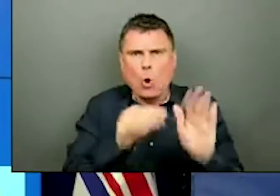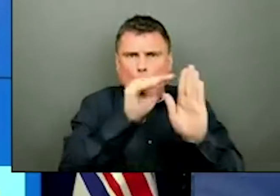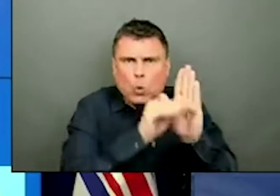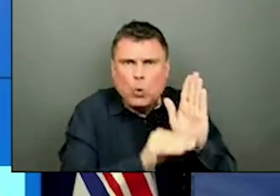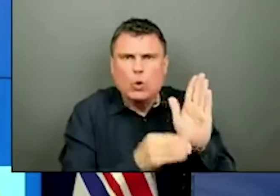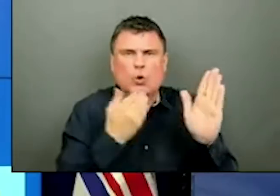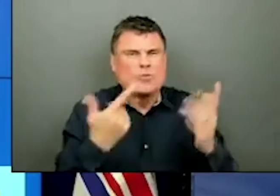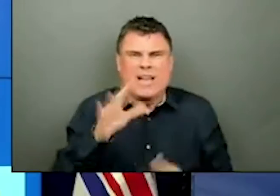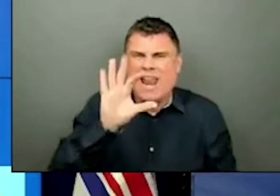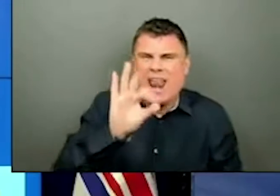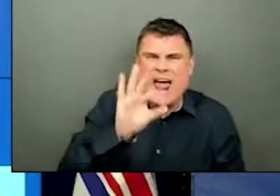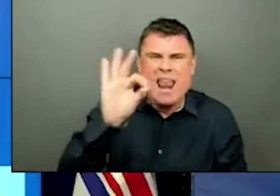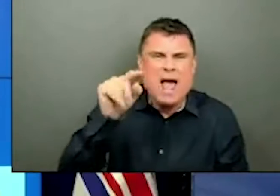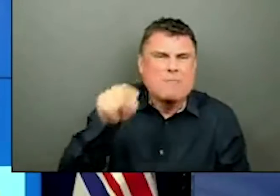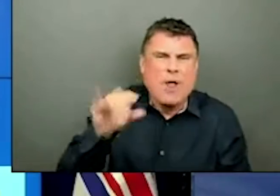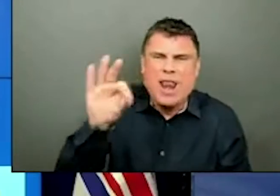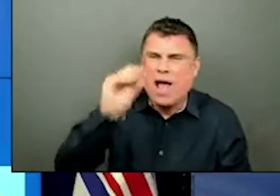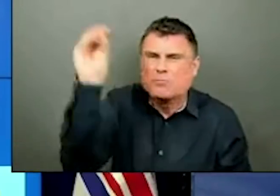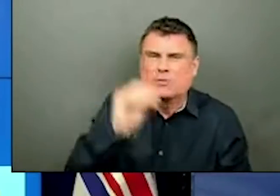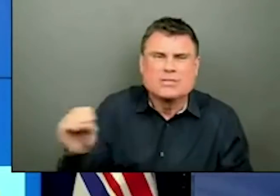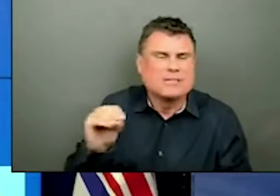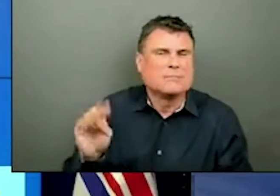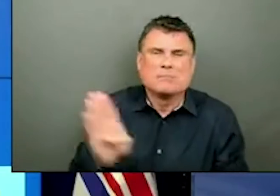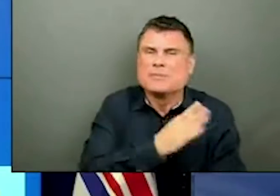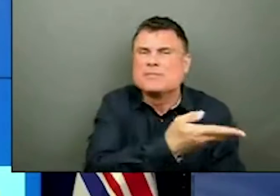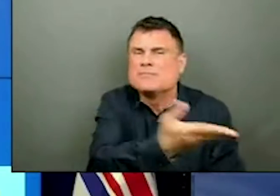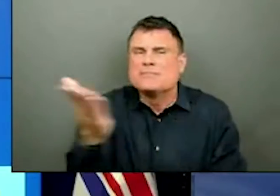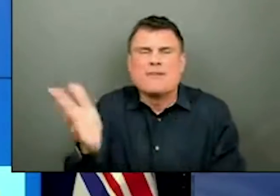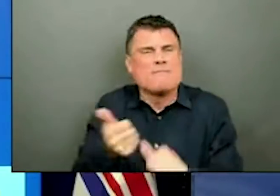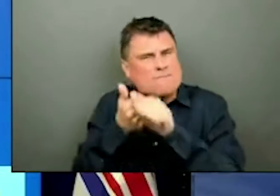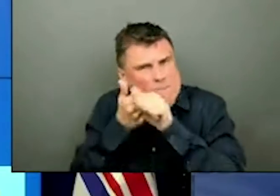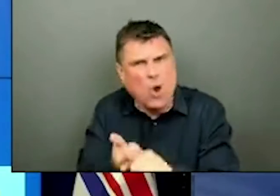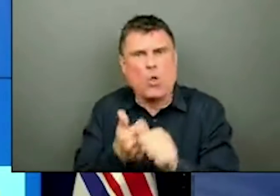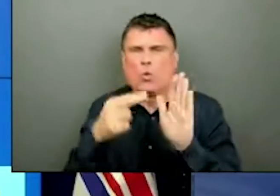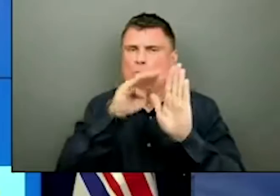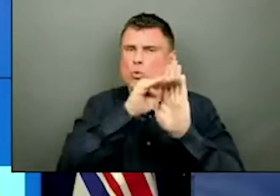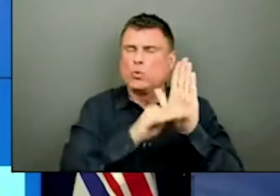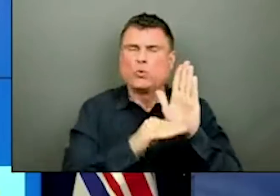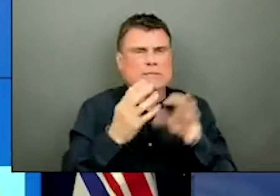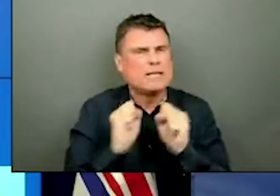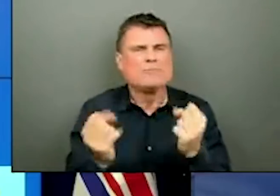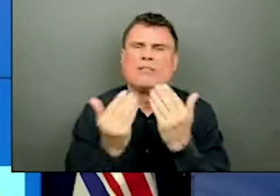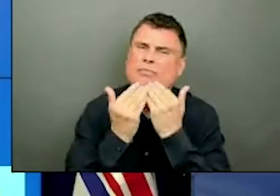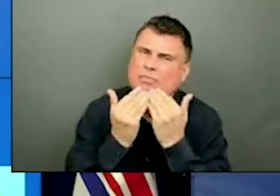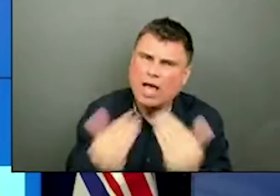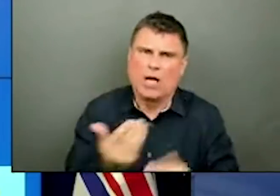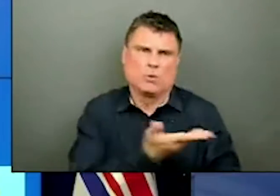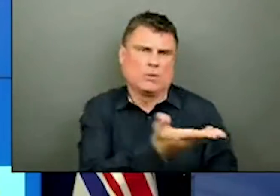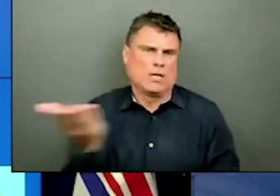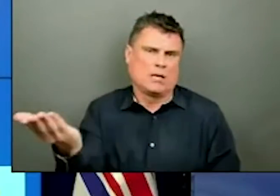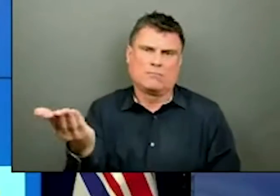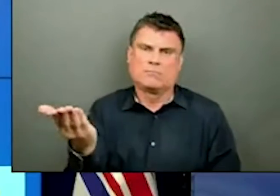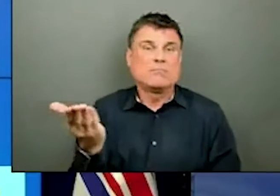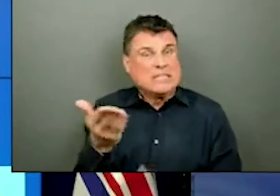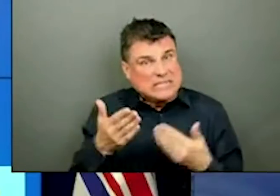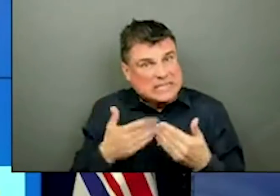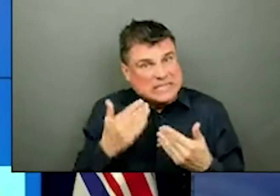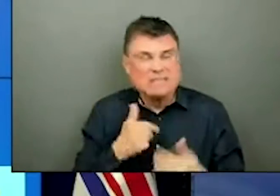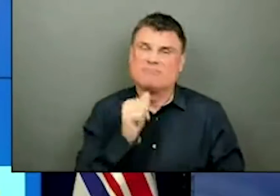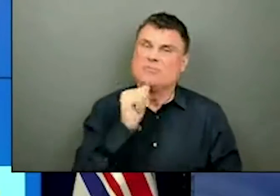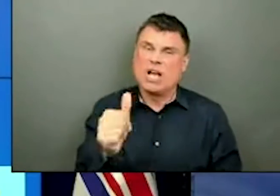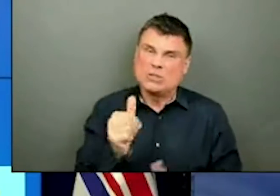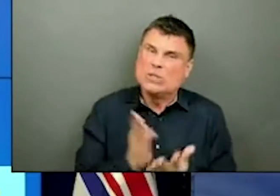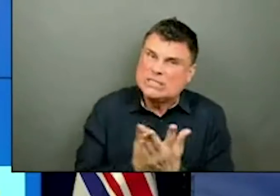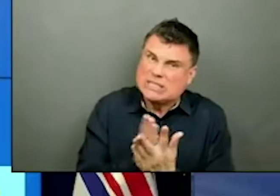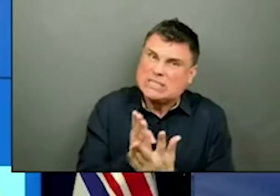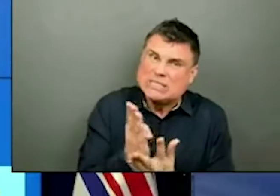those businesses. And so I want to thank them. I want to say thank you for doing your part during such a challenging time. And the businesses that